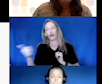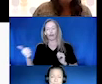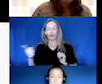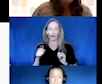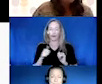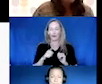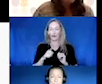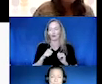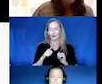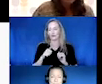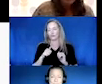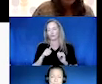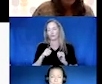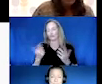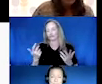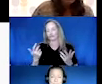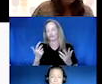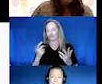their preference.